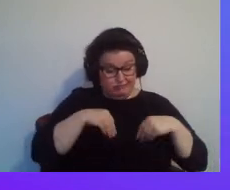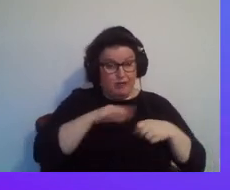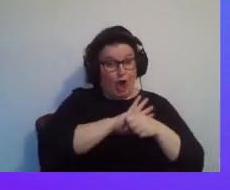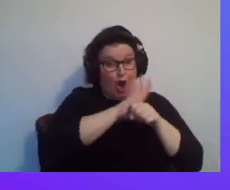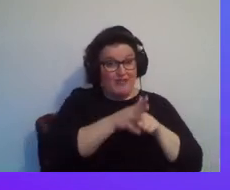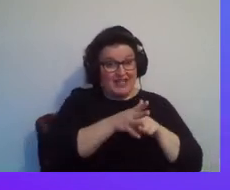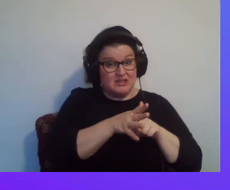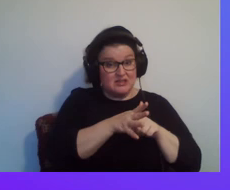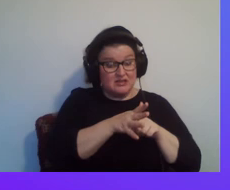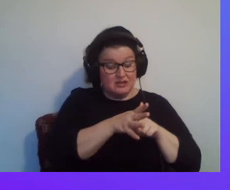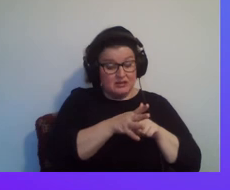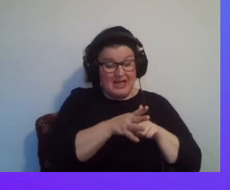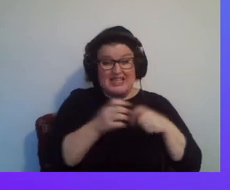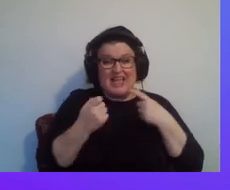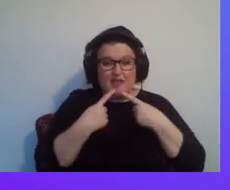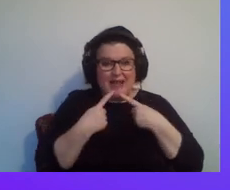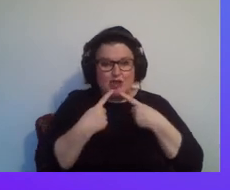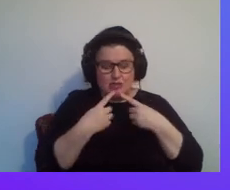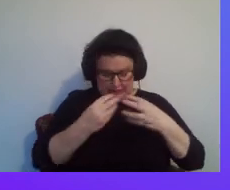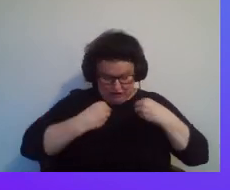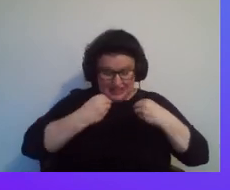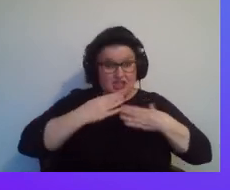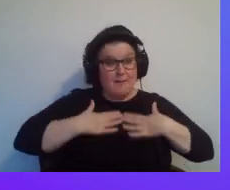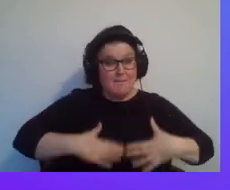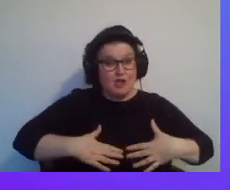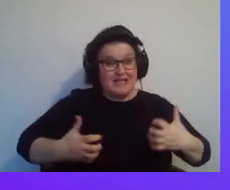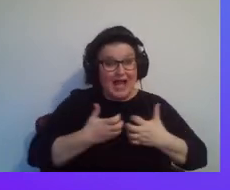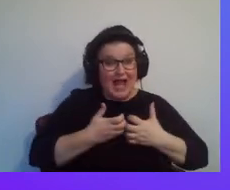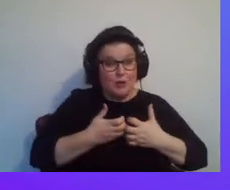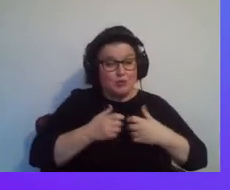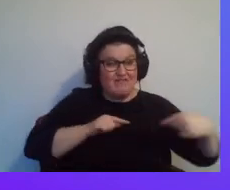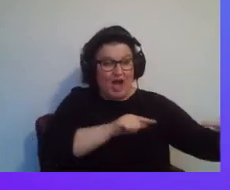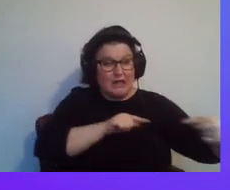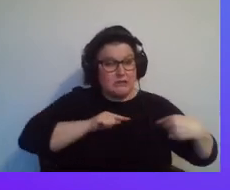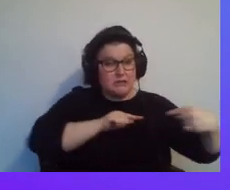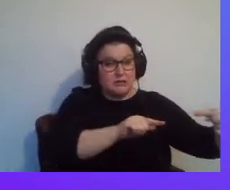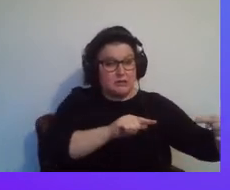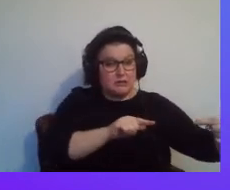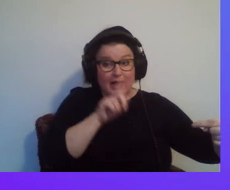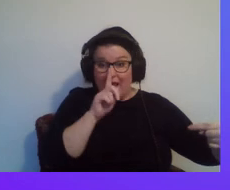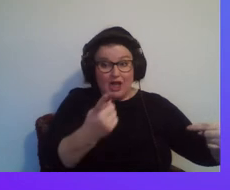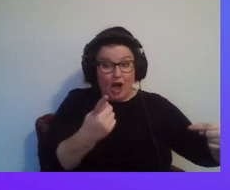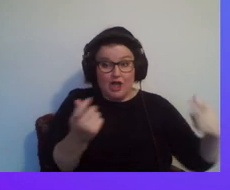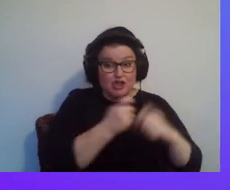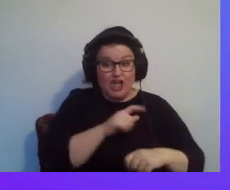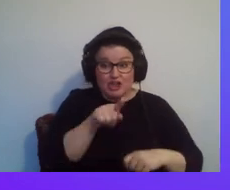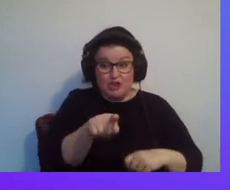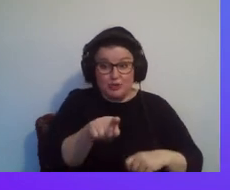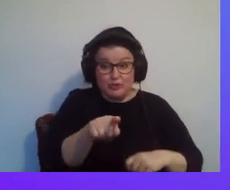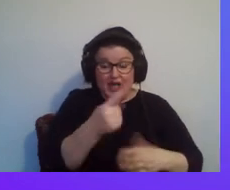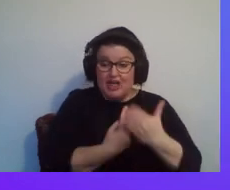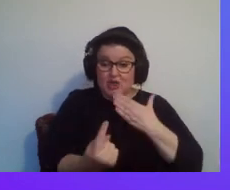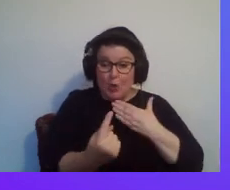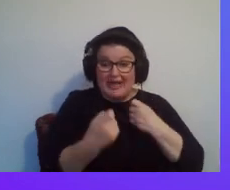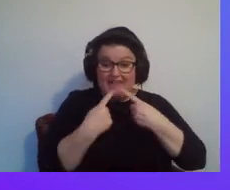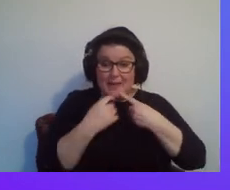an instruction booklet. It's not a drug. It's not going to change you. It's just giving your